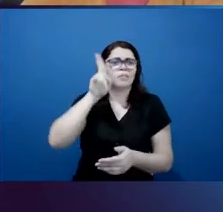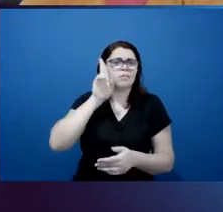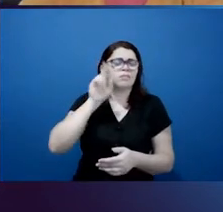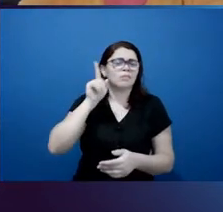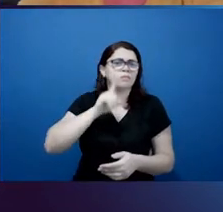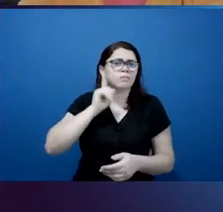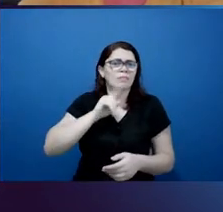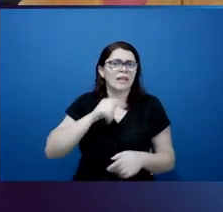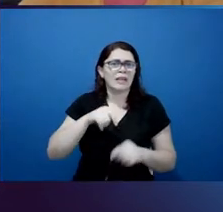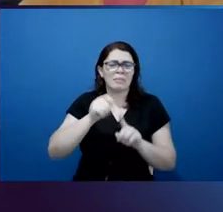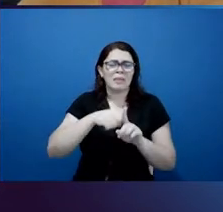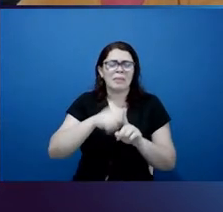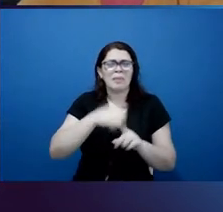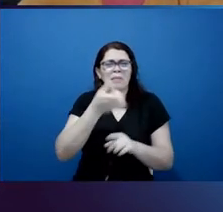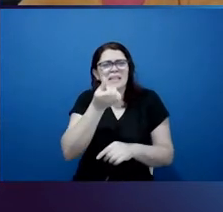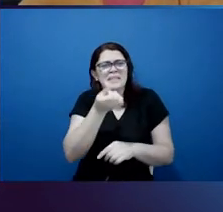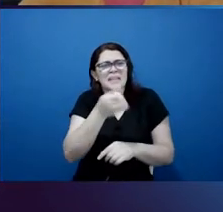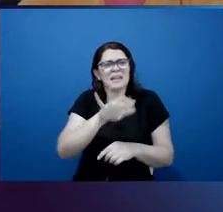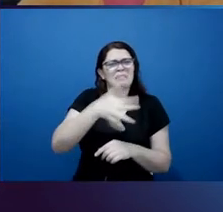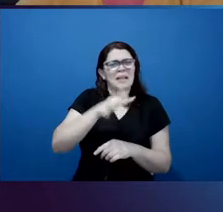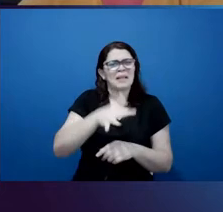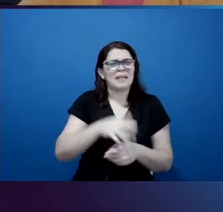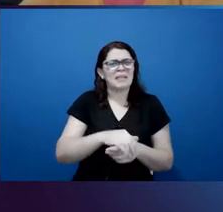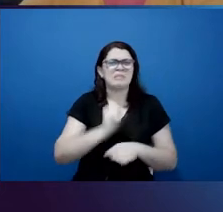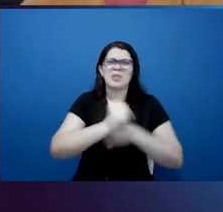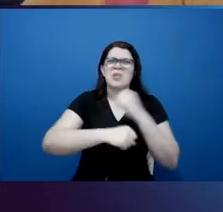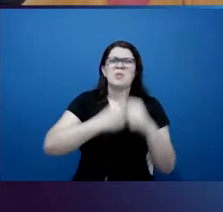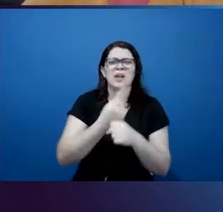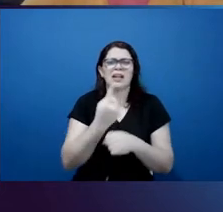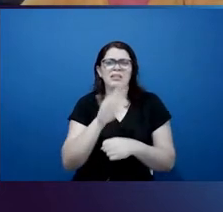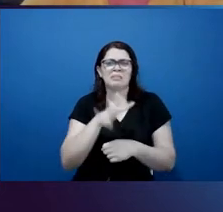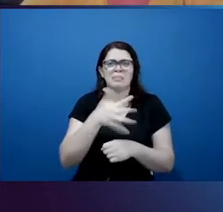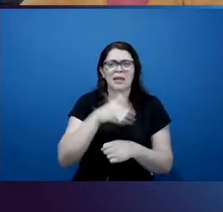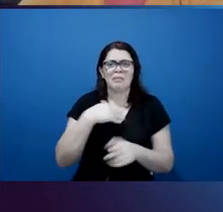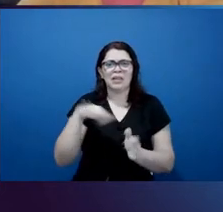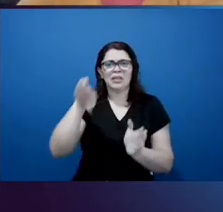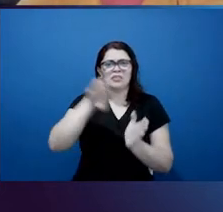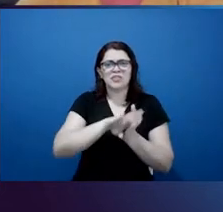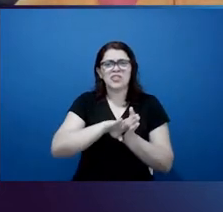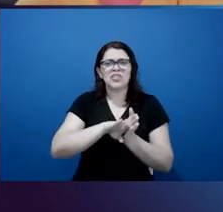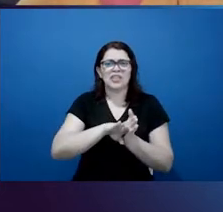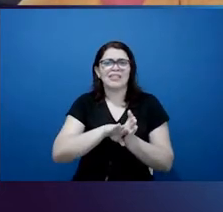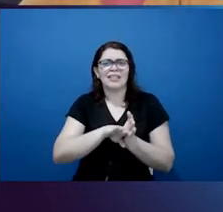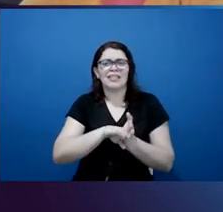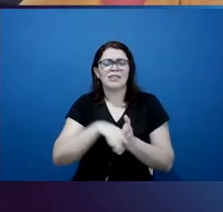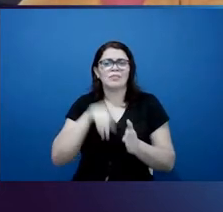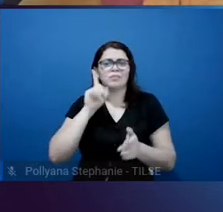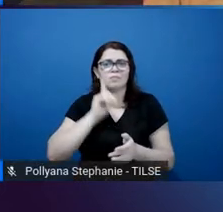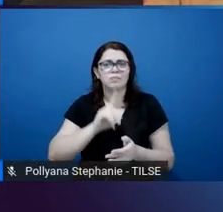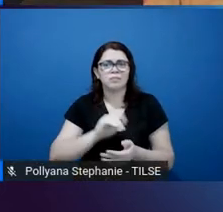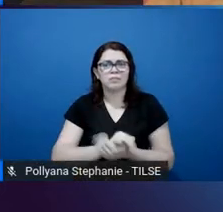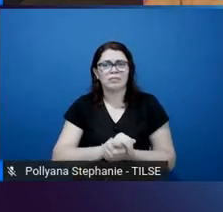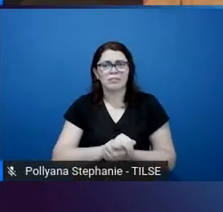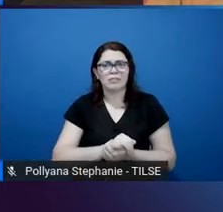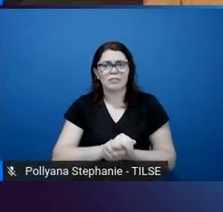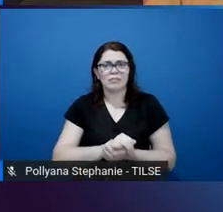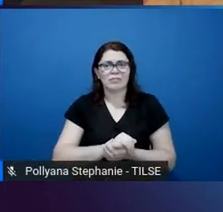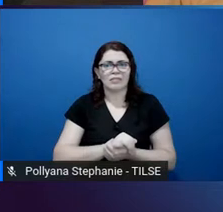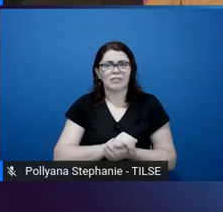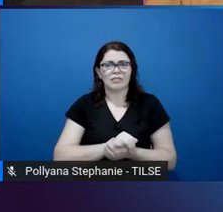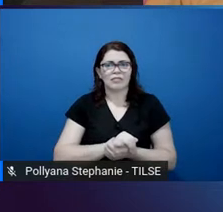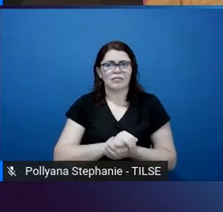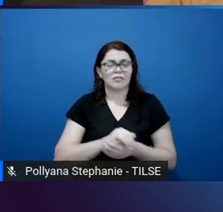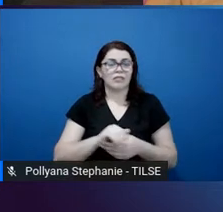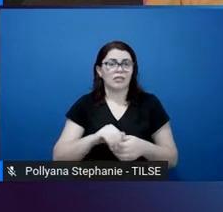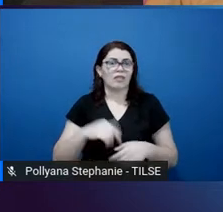6 months. No, it was a little bit more, maybe a year. So I have many other examples. The other example